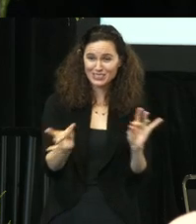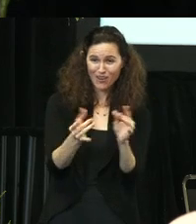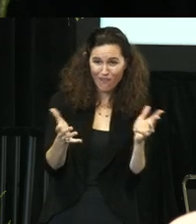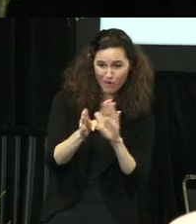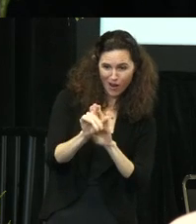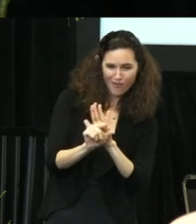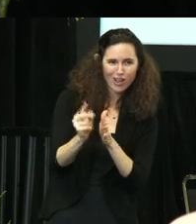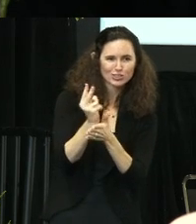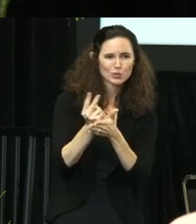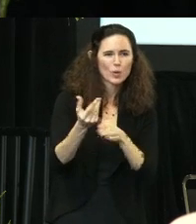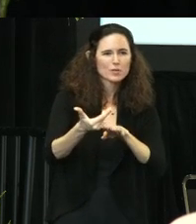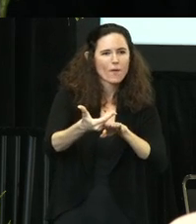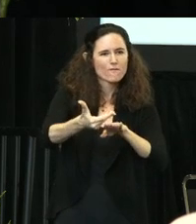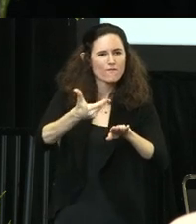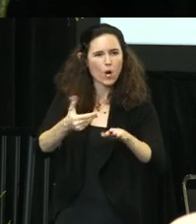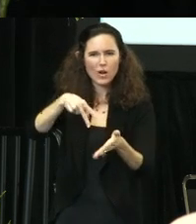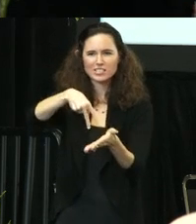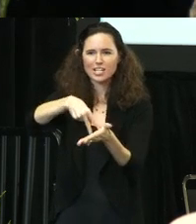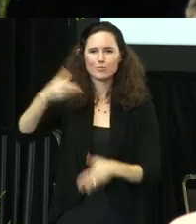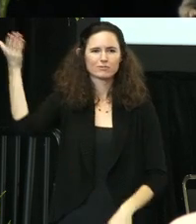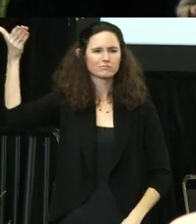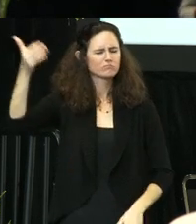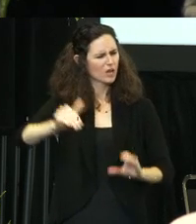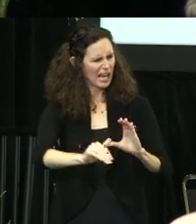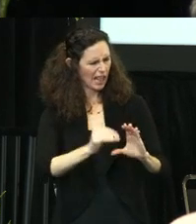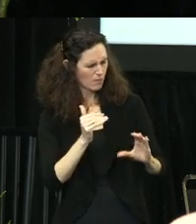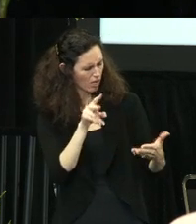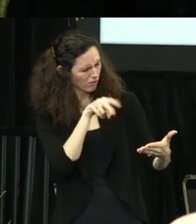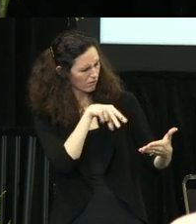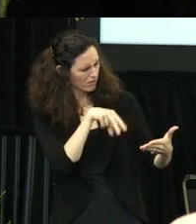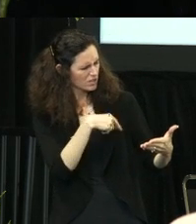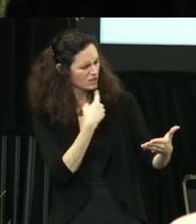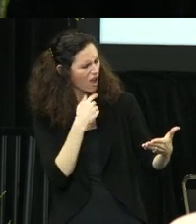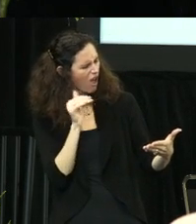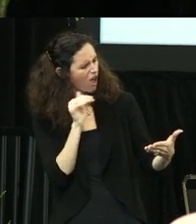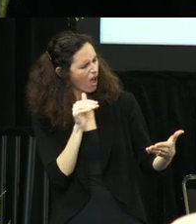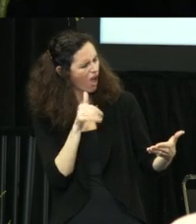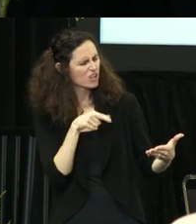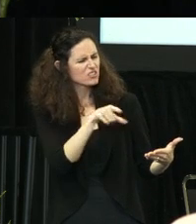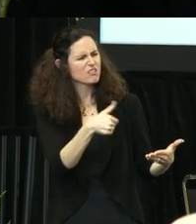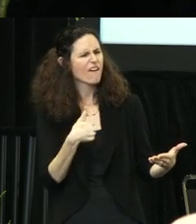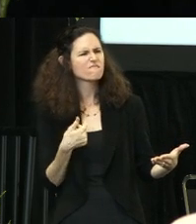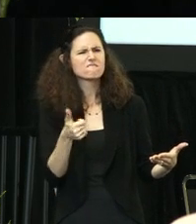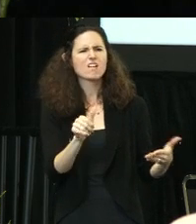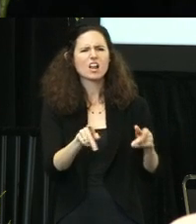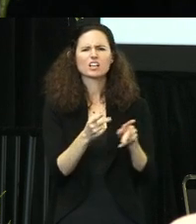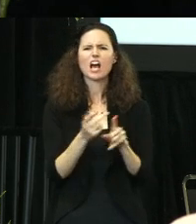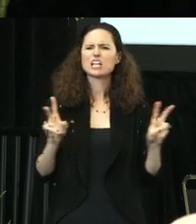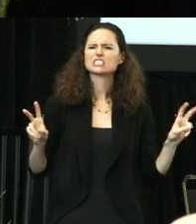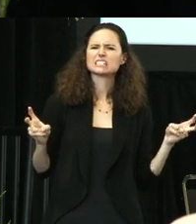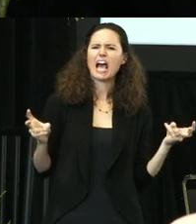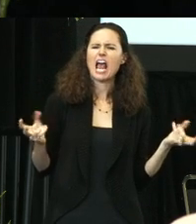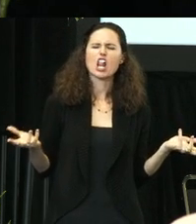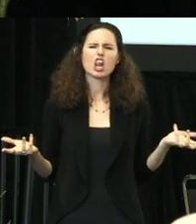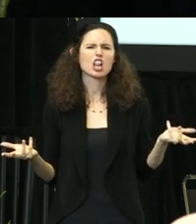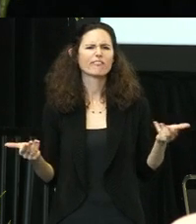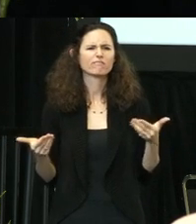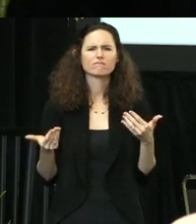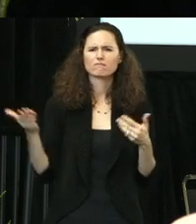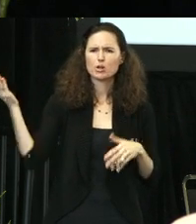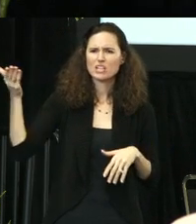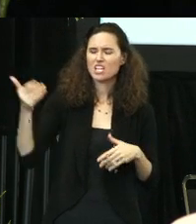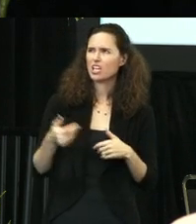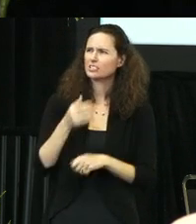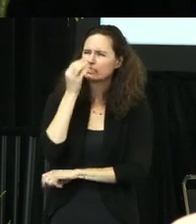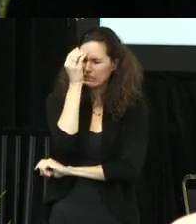weeks before we were to give this speech, we got an email saying, hey, Rosalind, Chad, do you have any kind of title for what you're going to do for us today? And